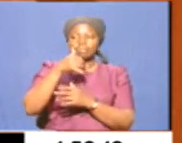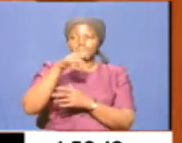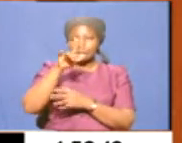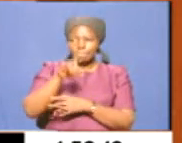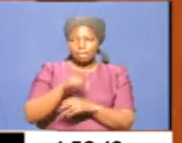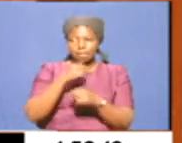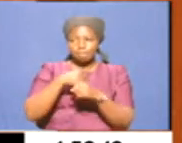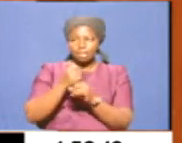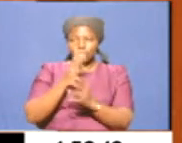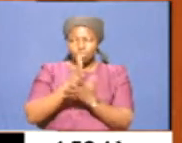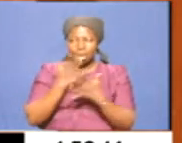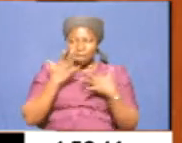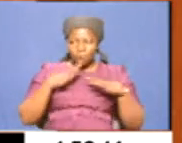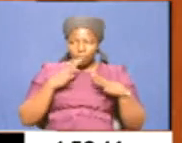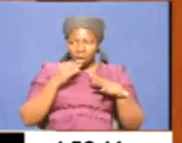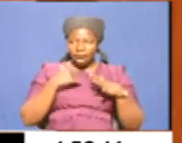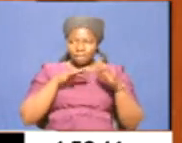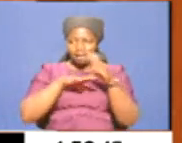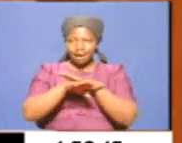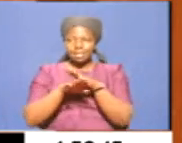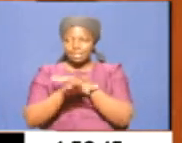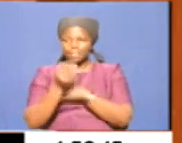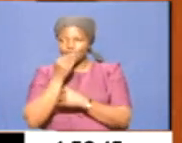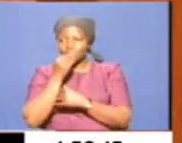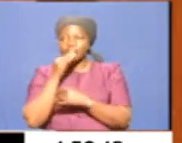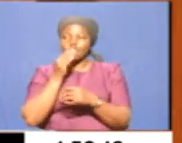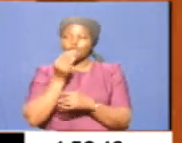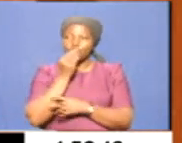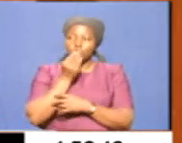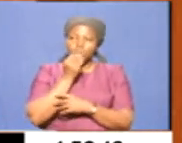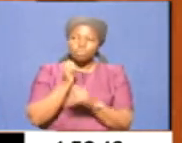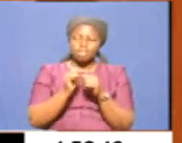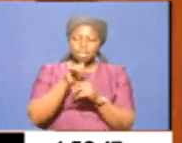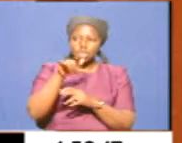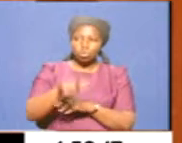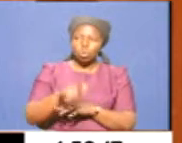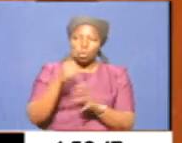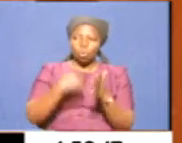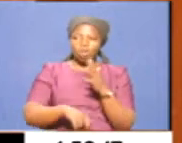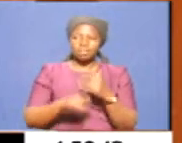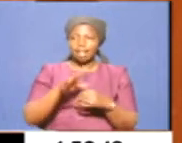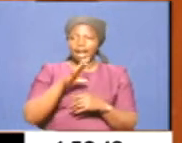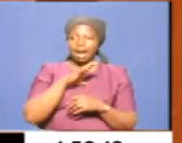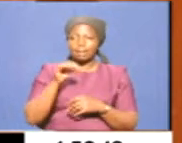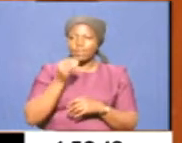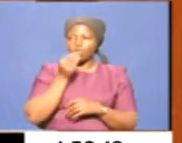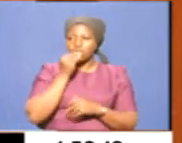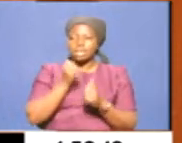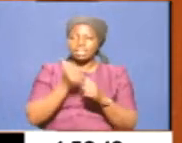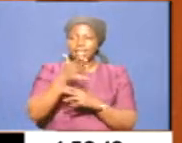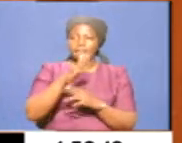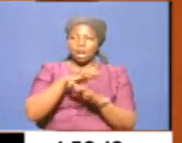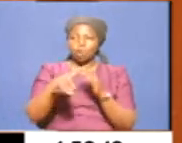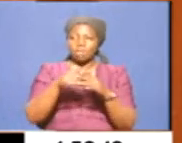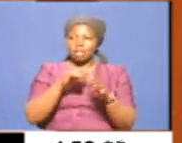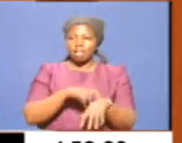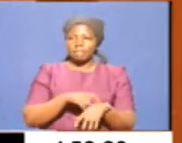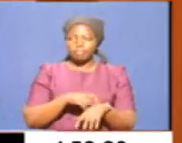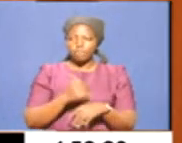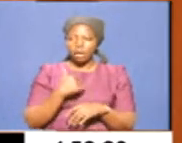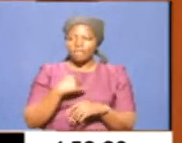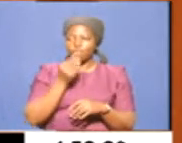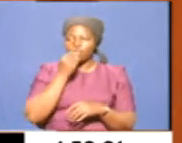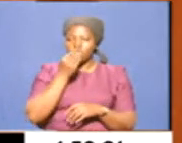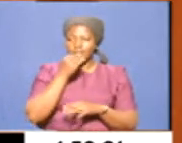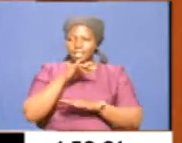access to food. Food is affordable and food is secure. There's food safety. That is important